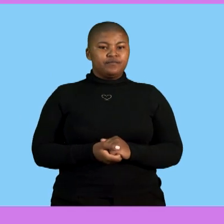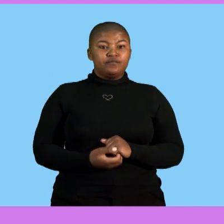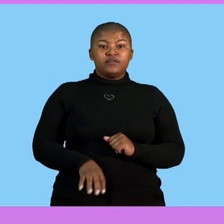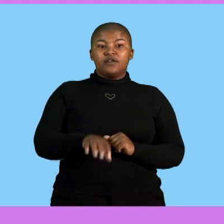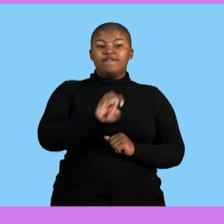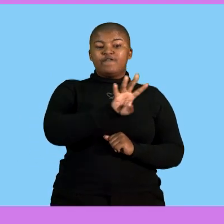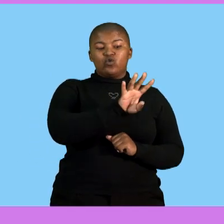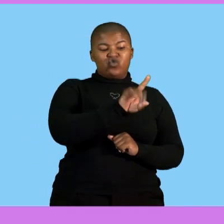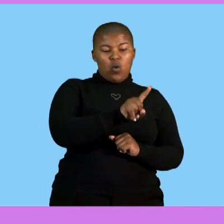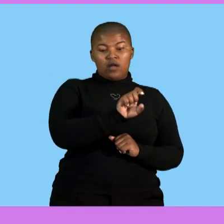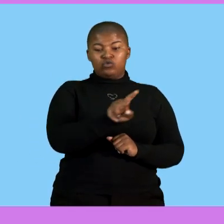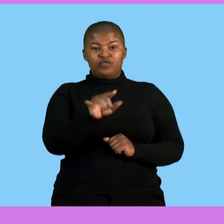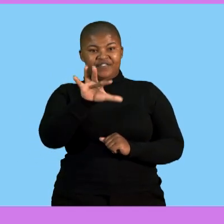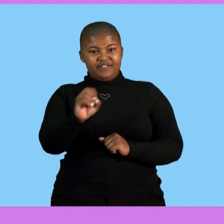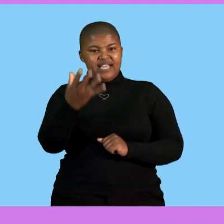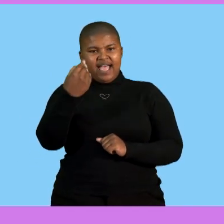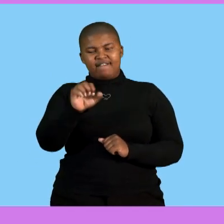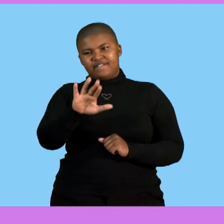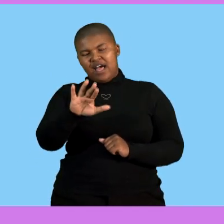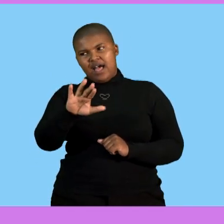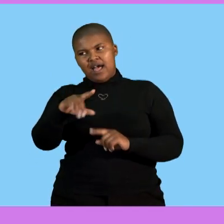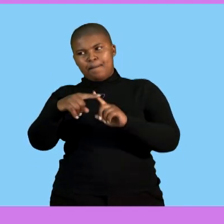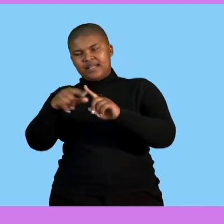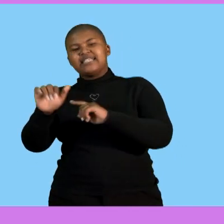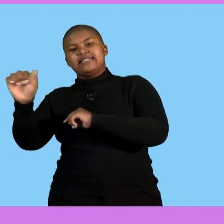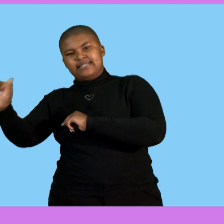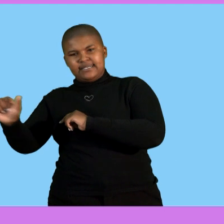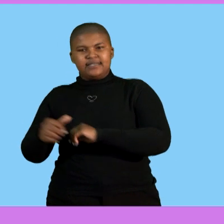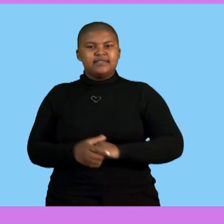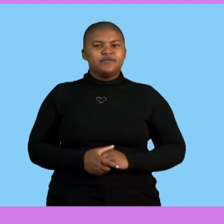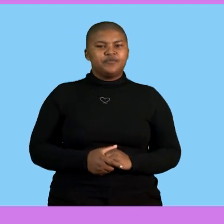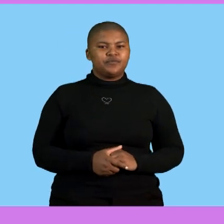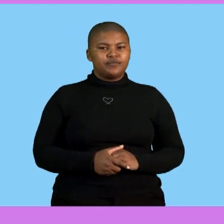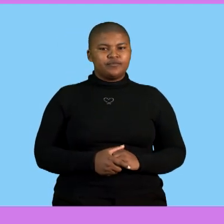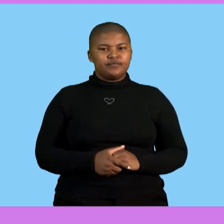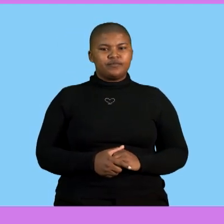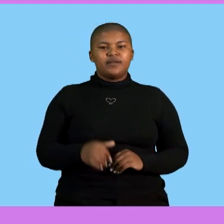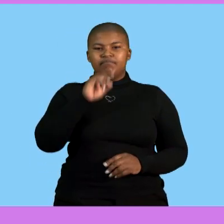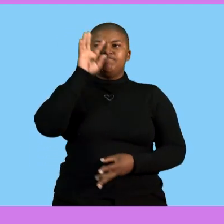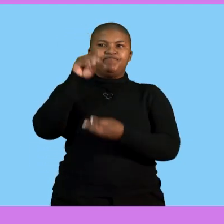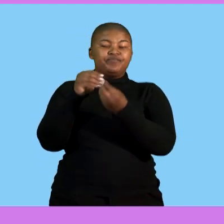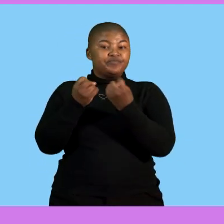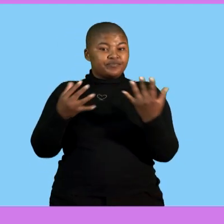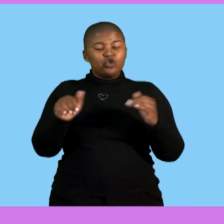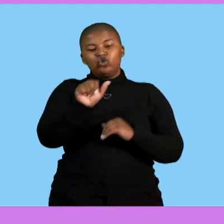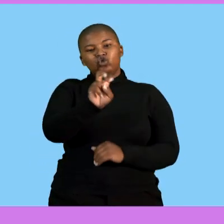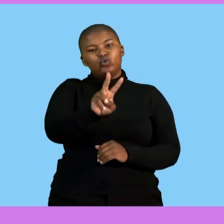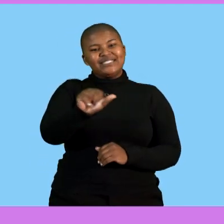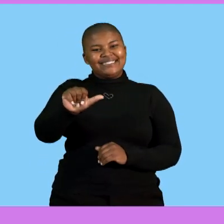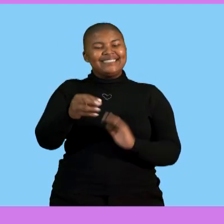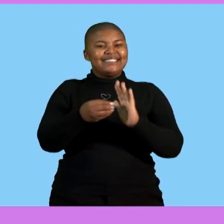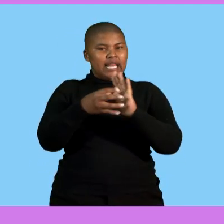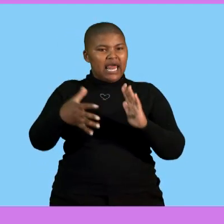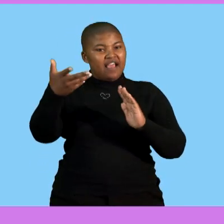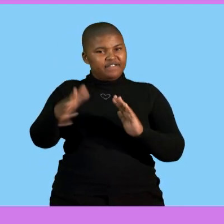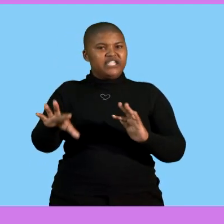And we have 41 to 50, we have 5, 6. So it's 6. So we have 26